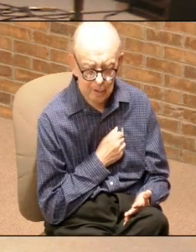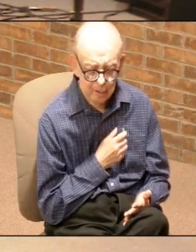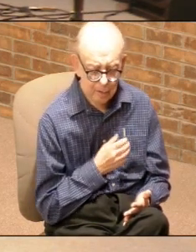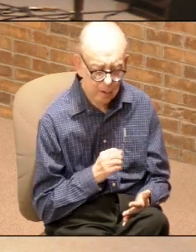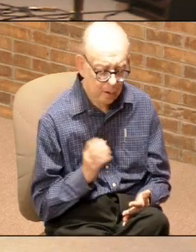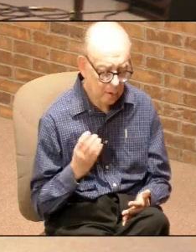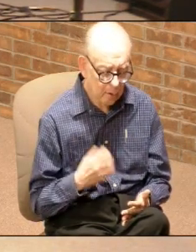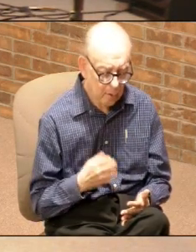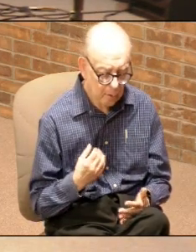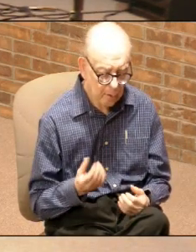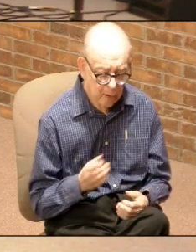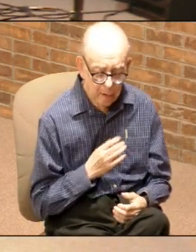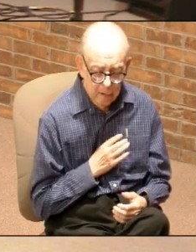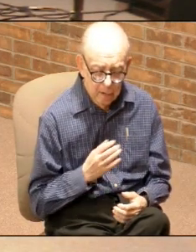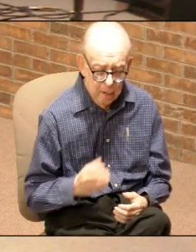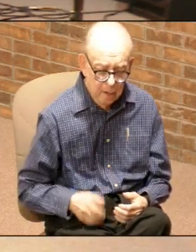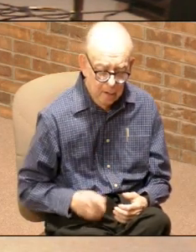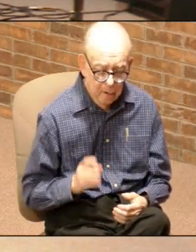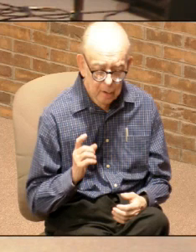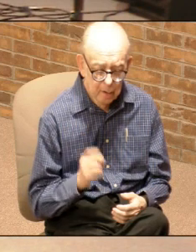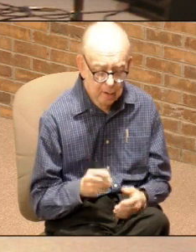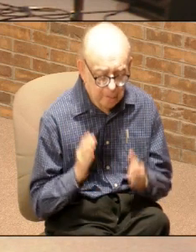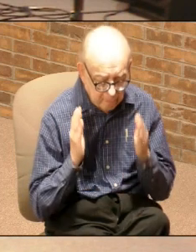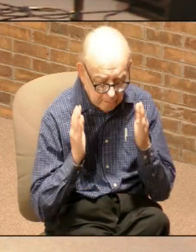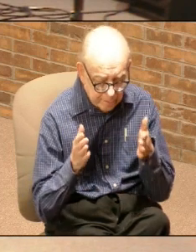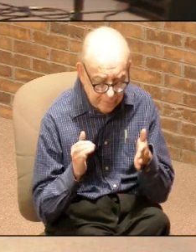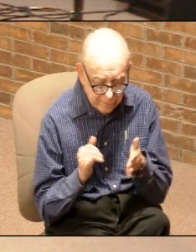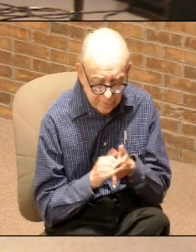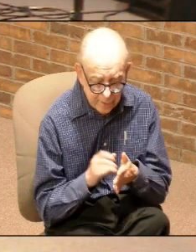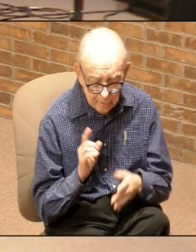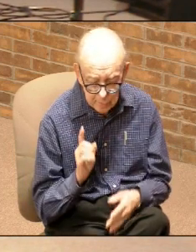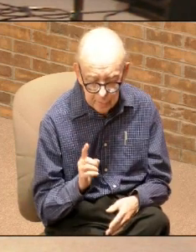Oh man, how many Christians need to listen to that one?